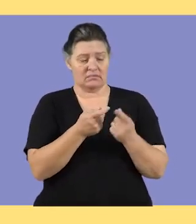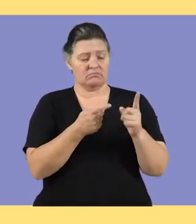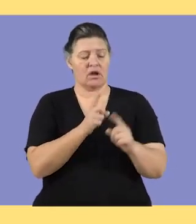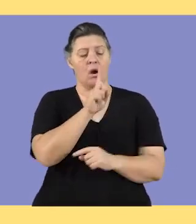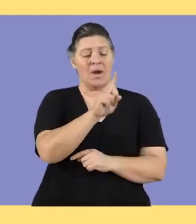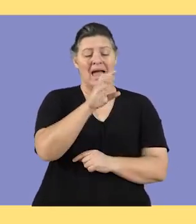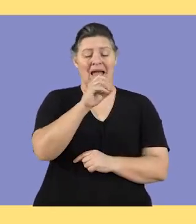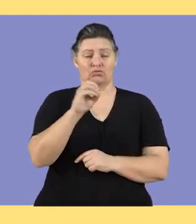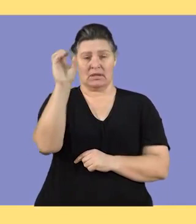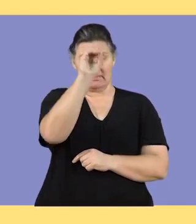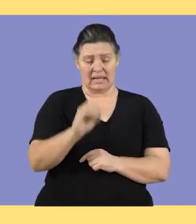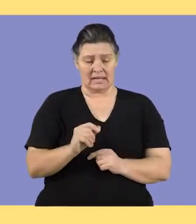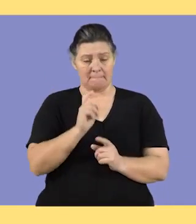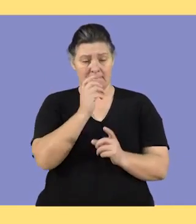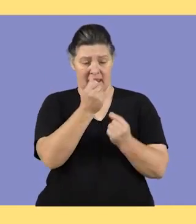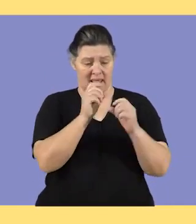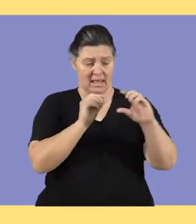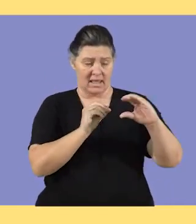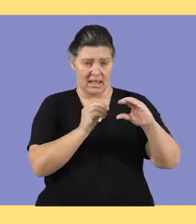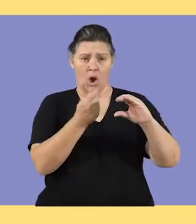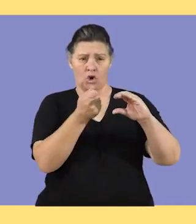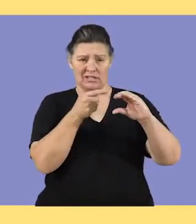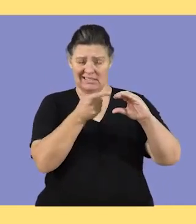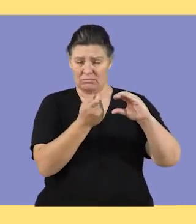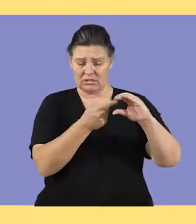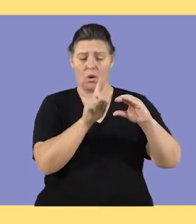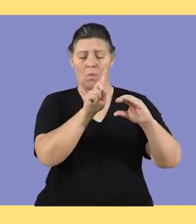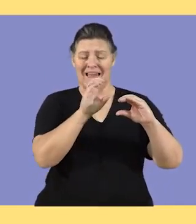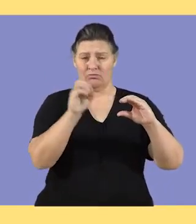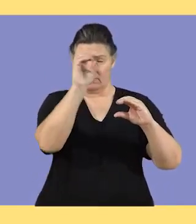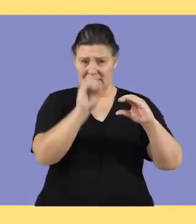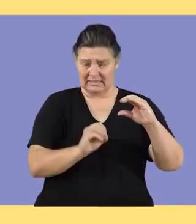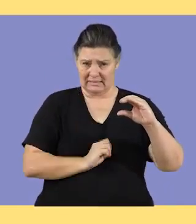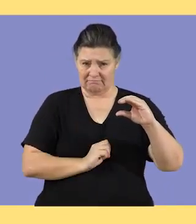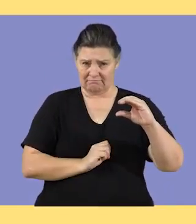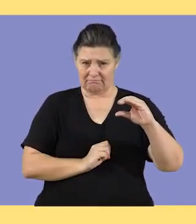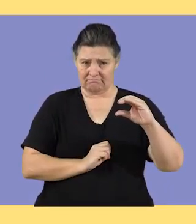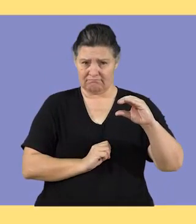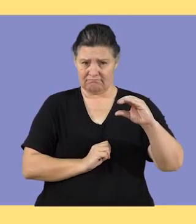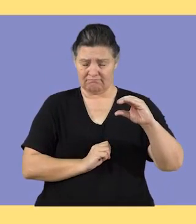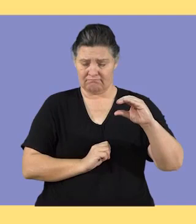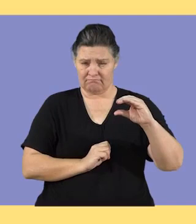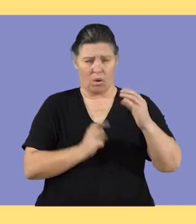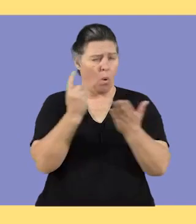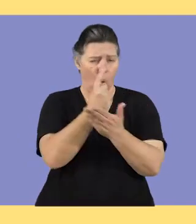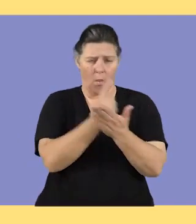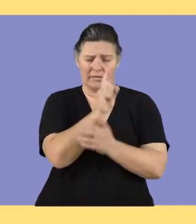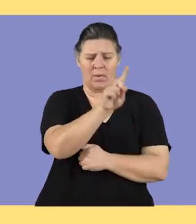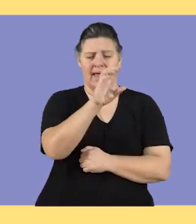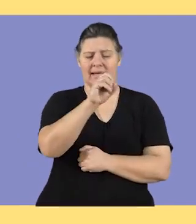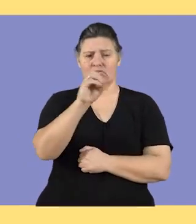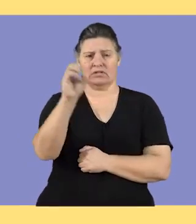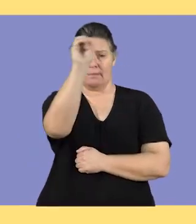price is 100%, the cost price should always be 100%. The cost price must always